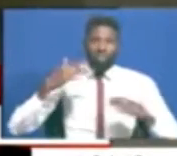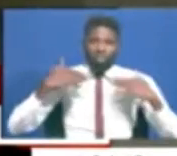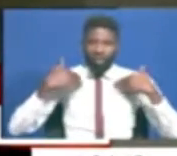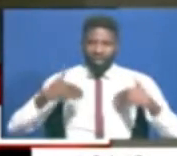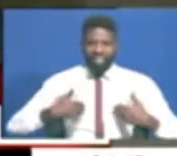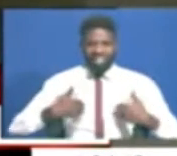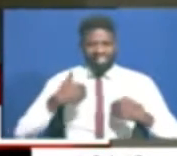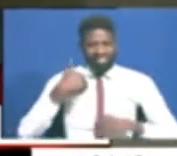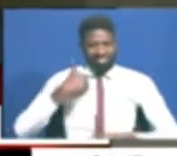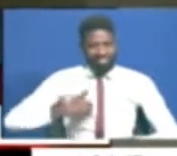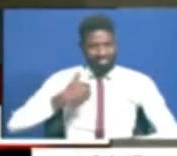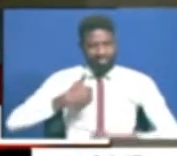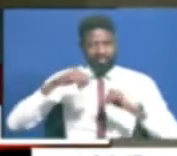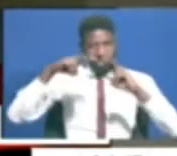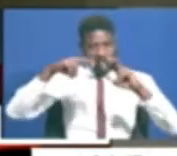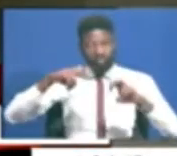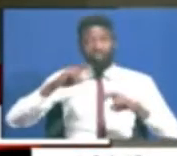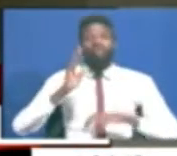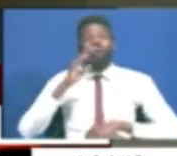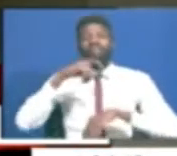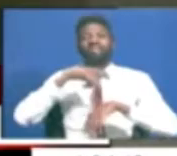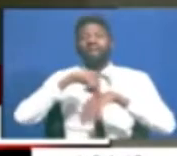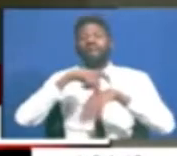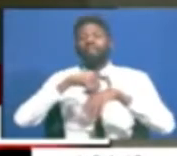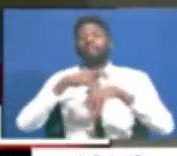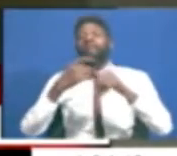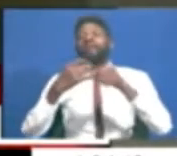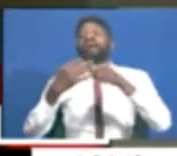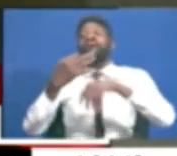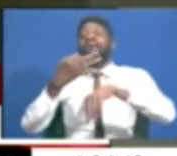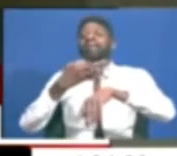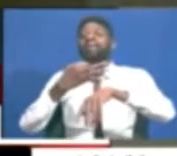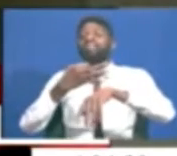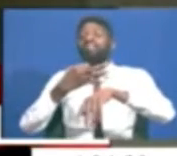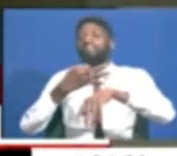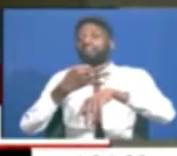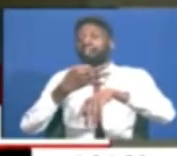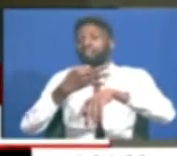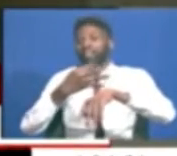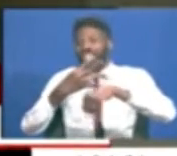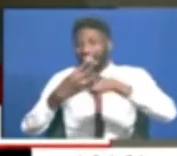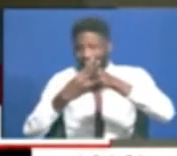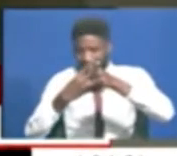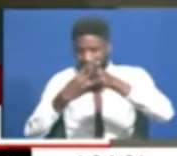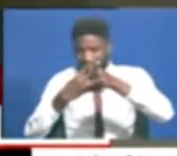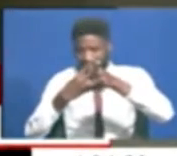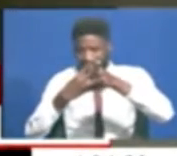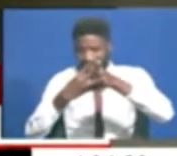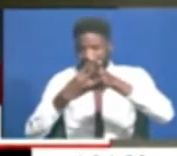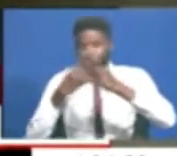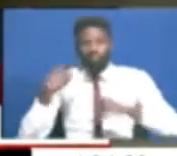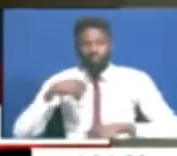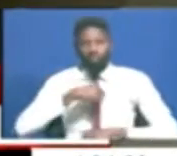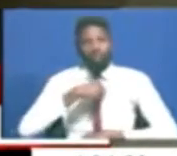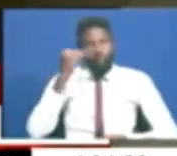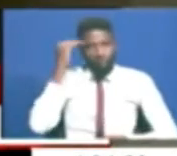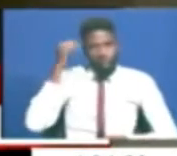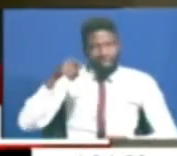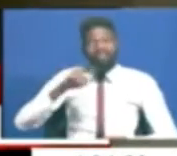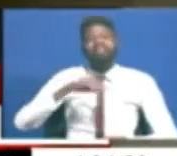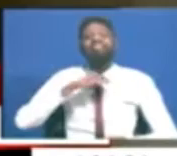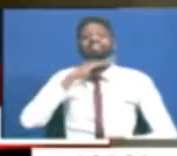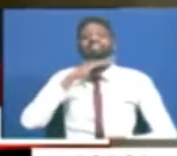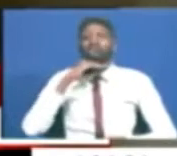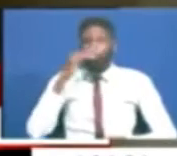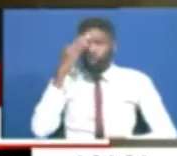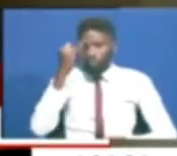o'clock. So we shall be knowing from tomorrow at 9 o'clock what is the cause of his death. So let the politicians,